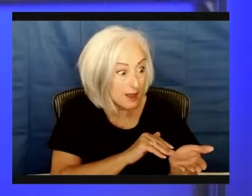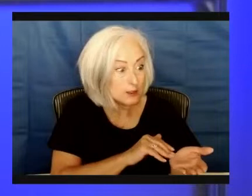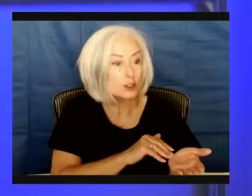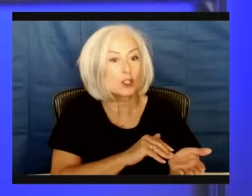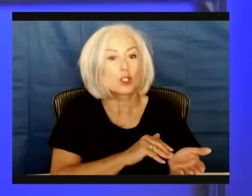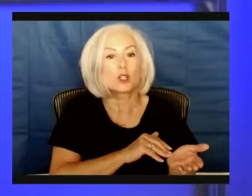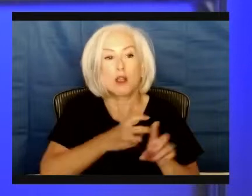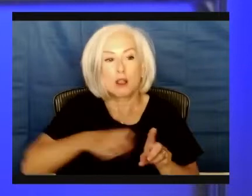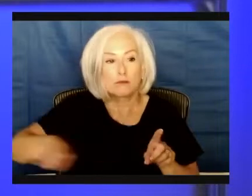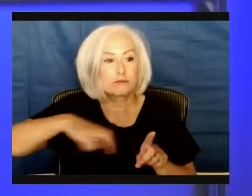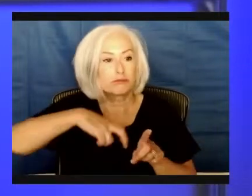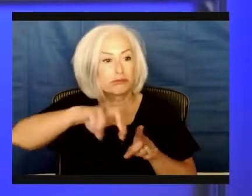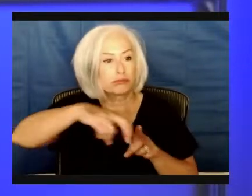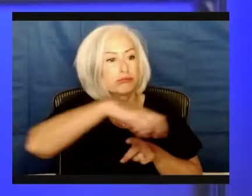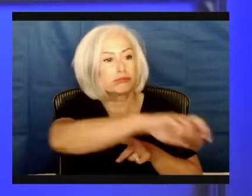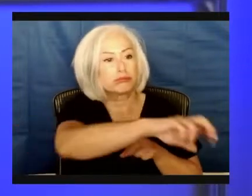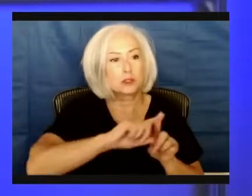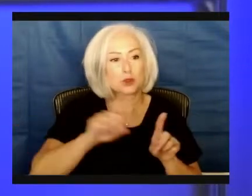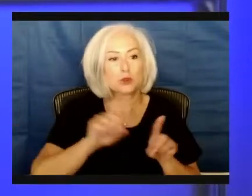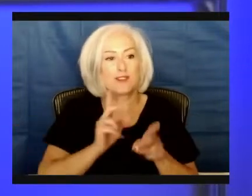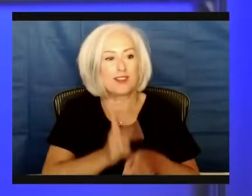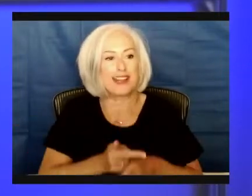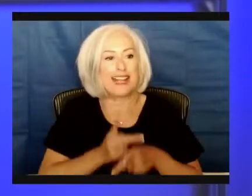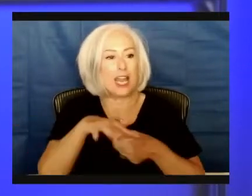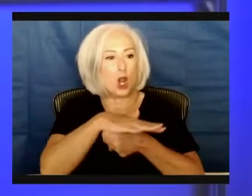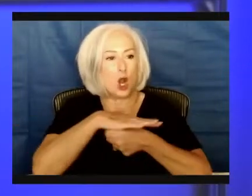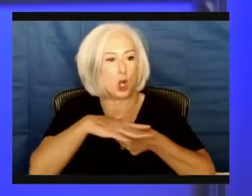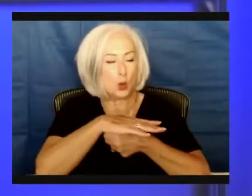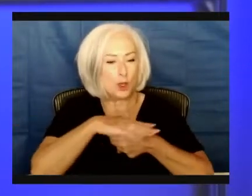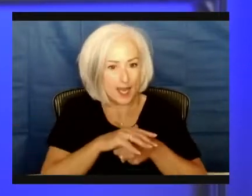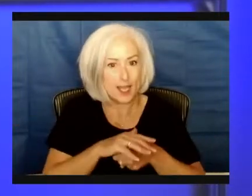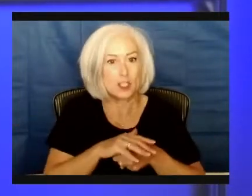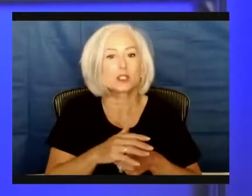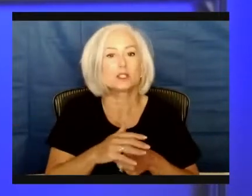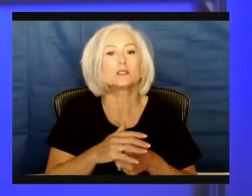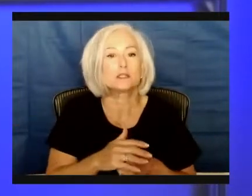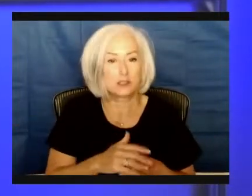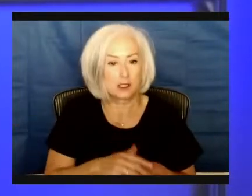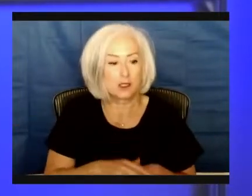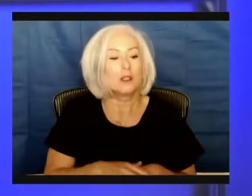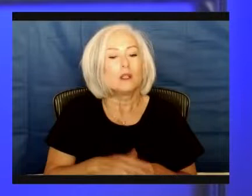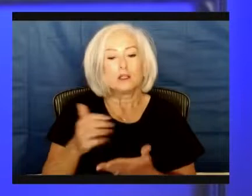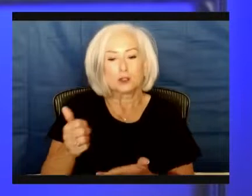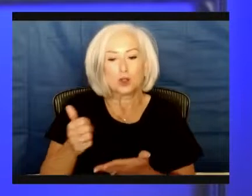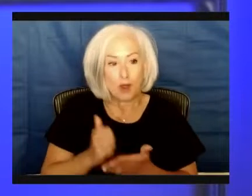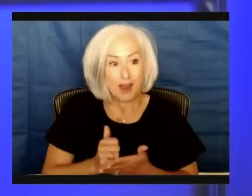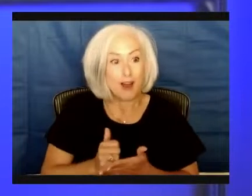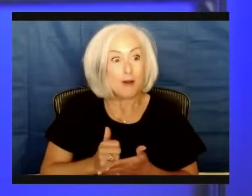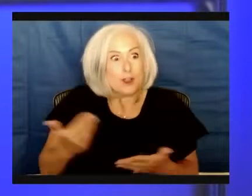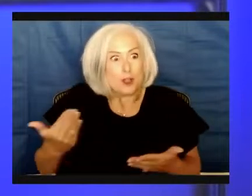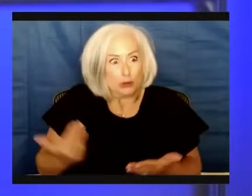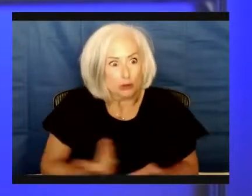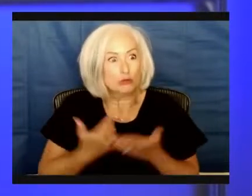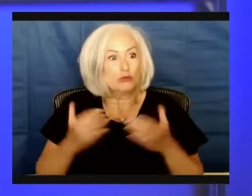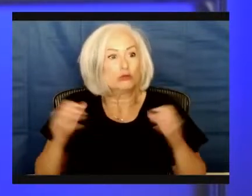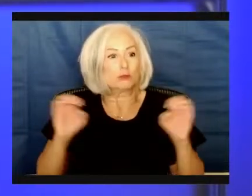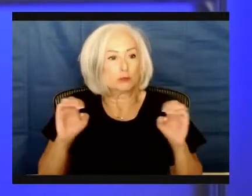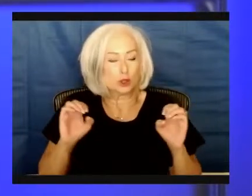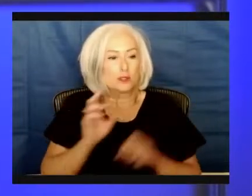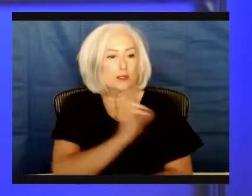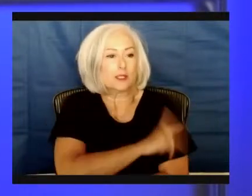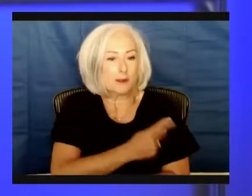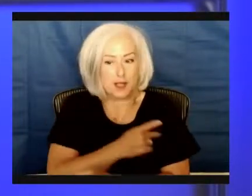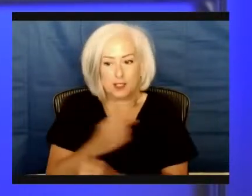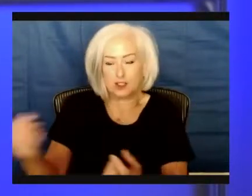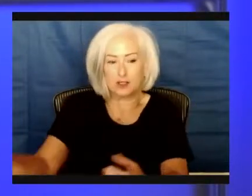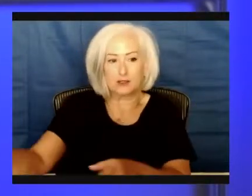locations if that's appropriate, so that's clearing space for these folks to come in. They're assessing whether or not we have the capacity to take